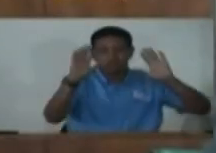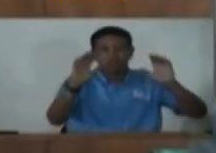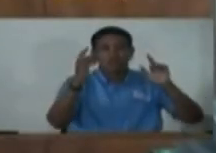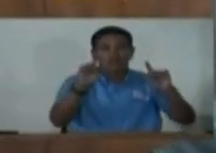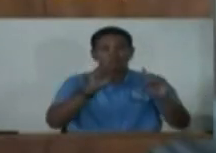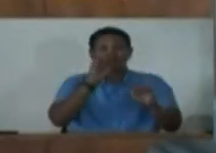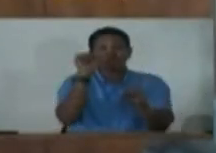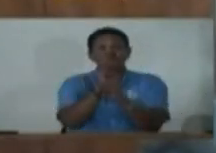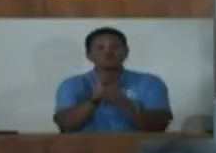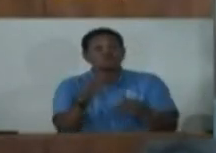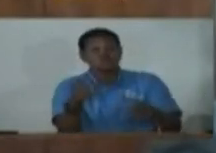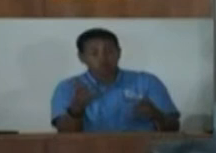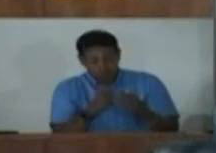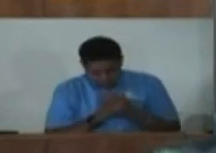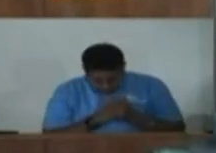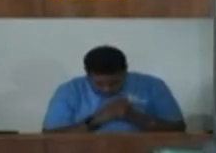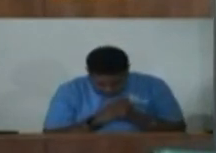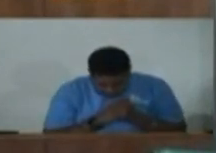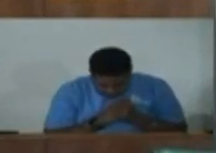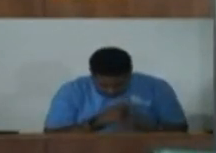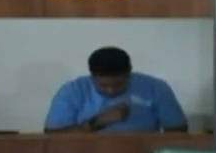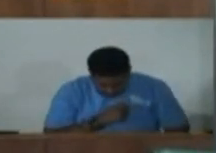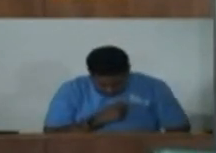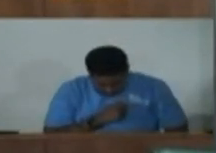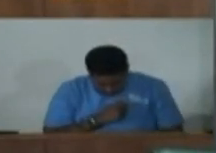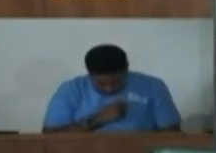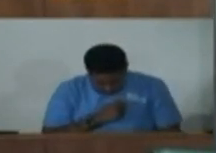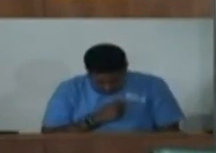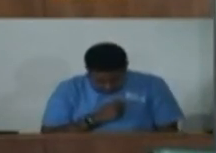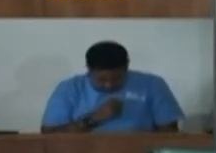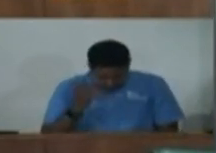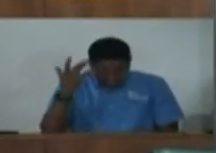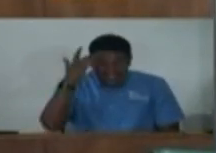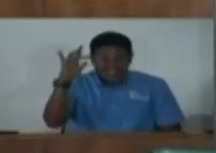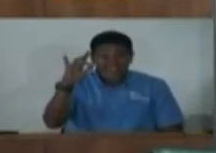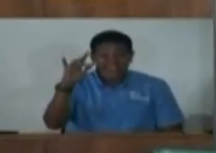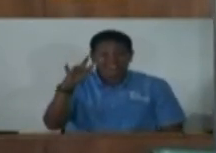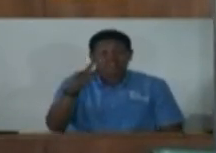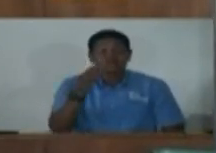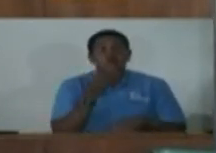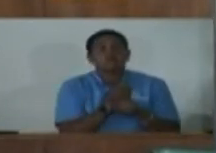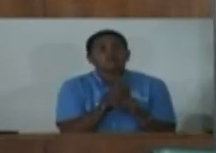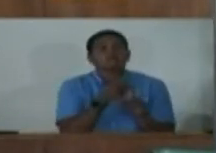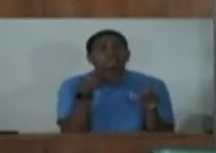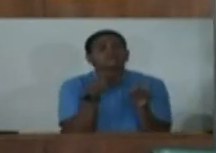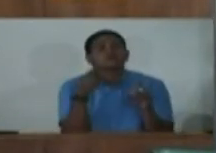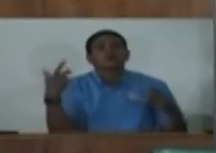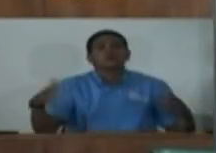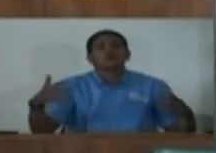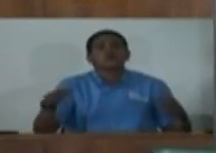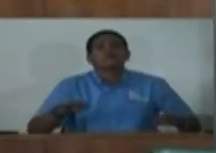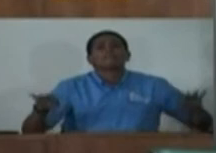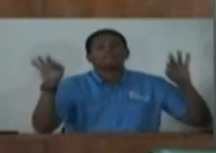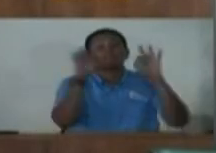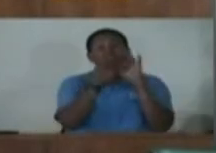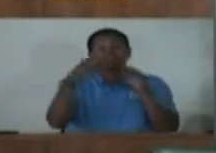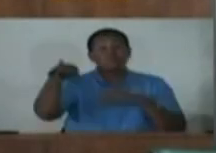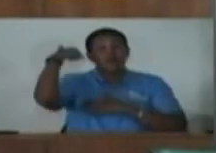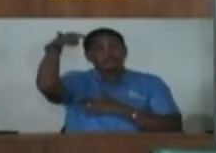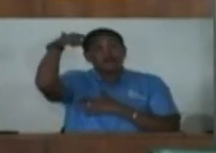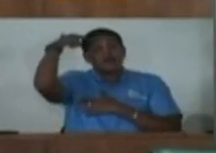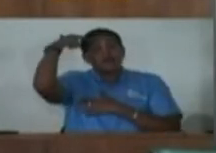is that intellectual property is as important, and to my mind, perhaps even more